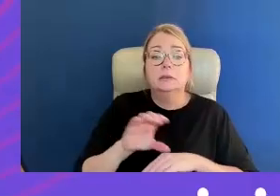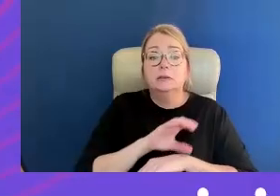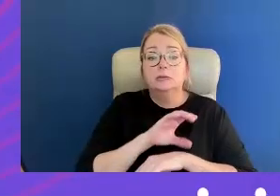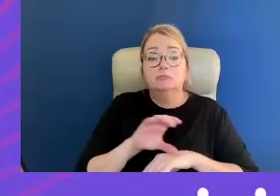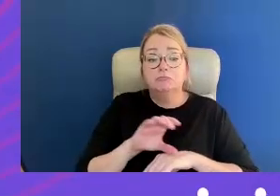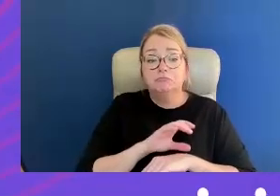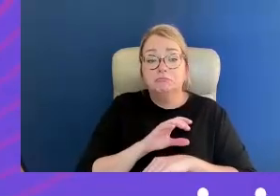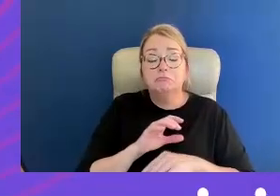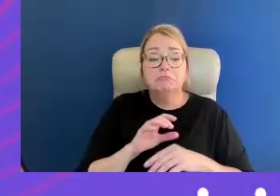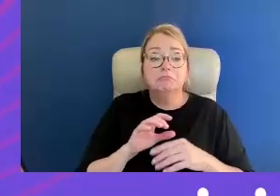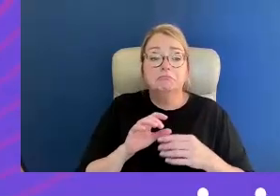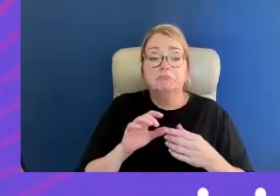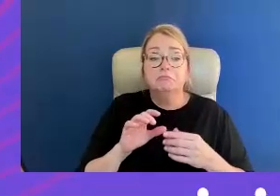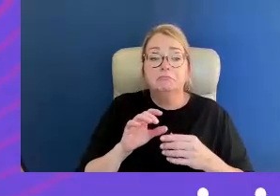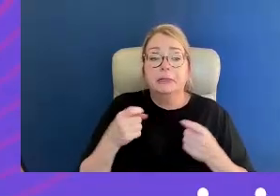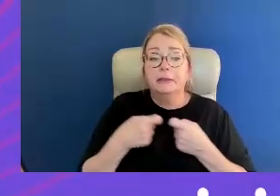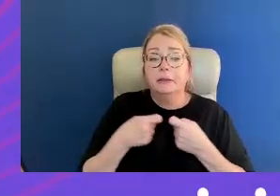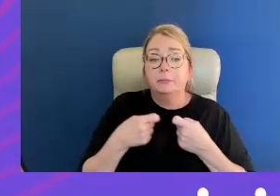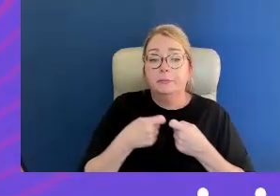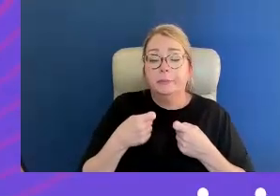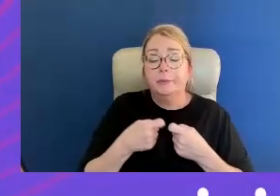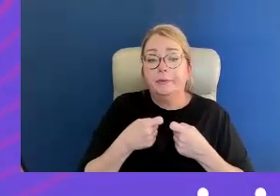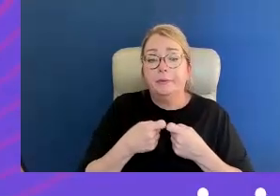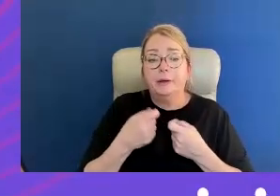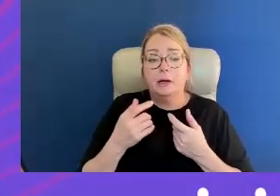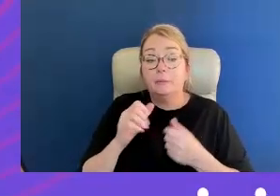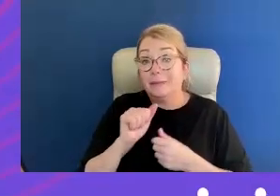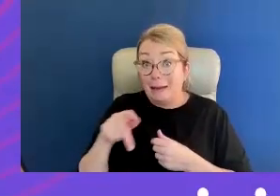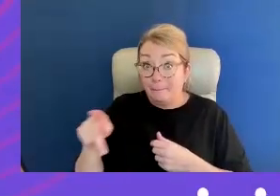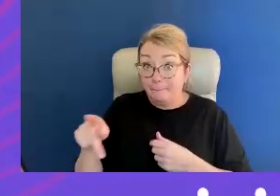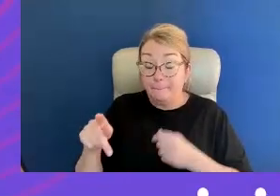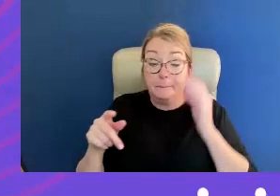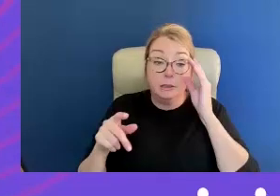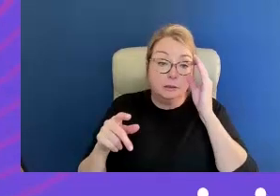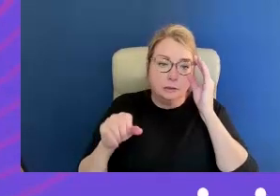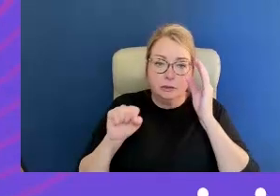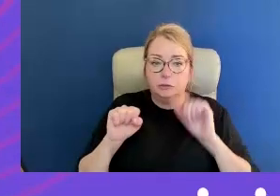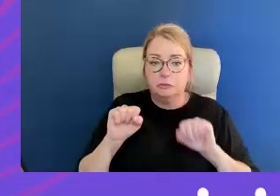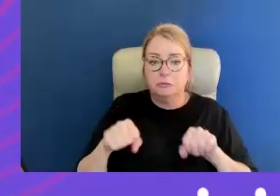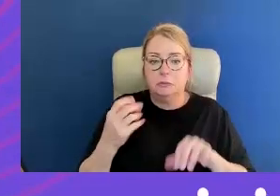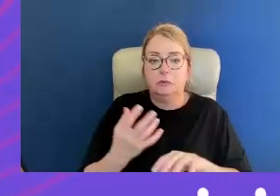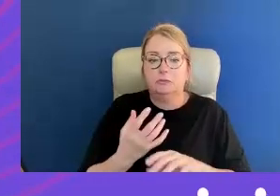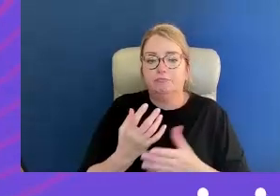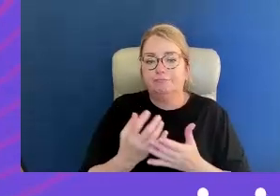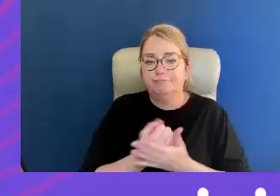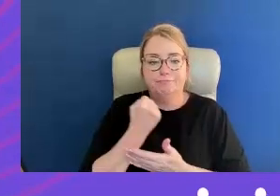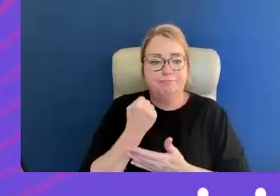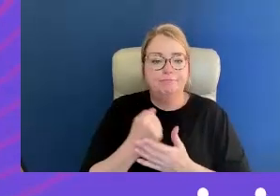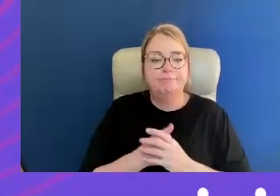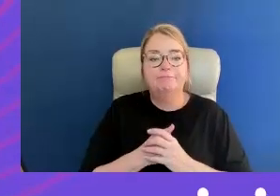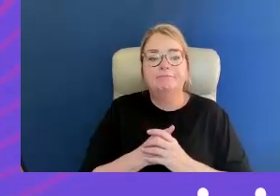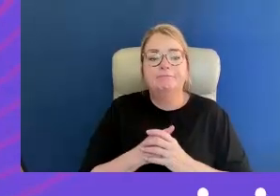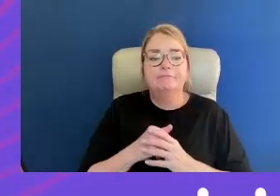such as Calm and Headspace. With the Calm app, that offers meditation and sleep programs that are designed for